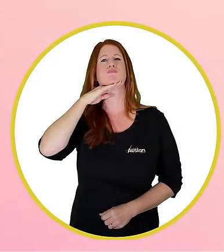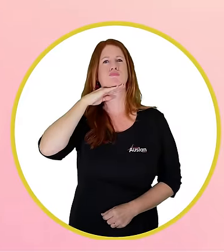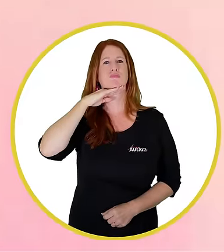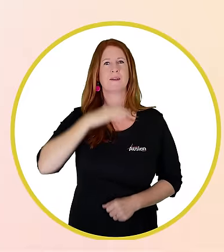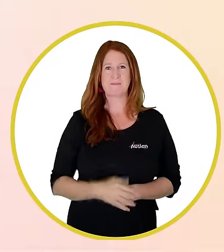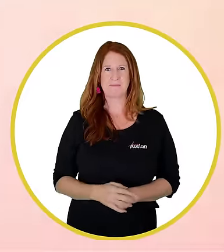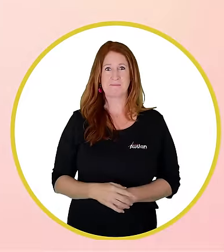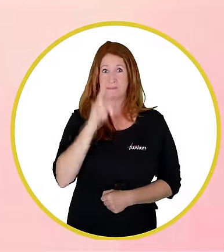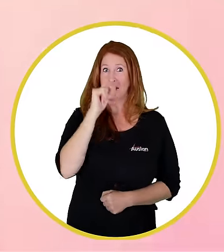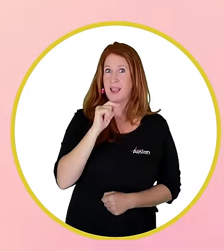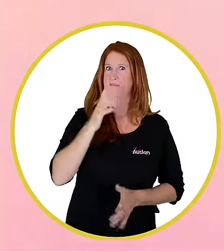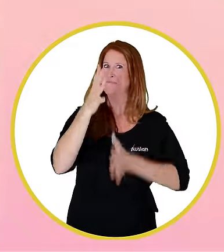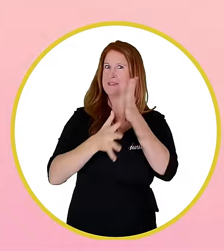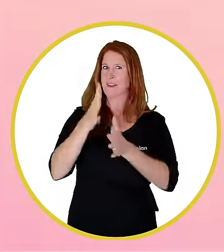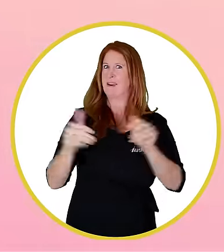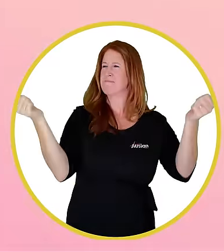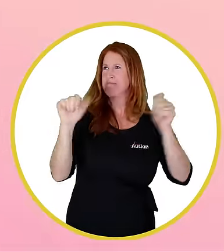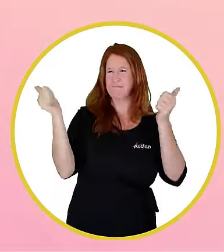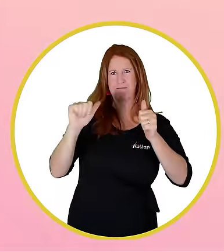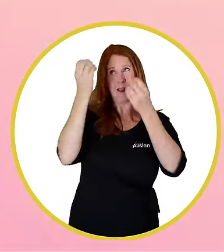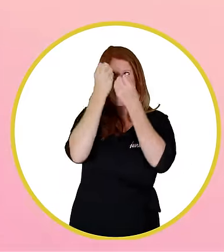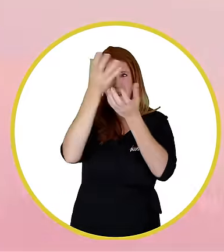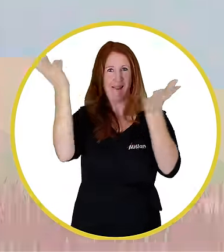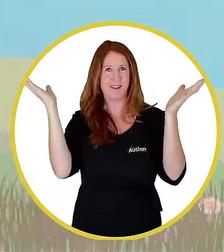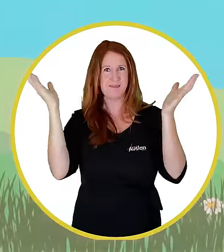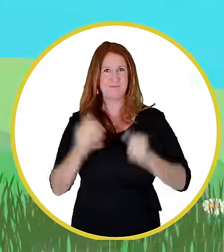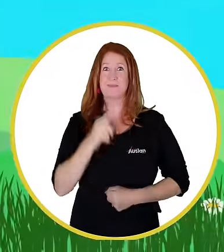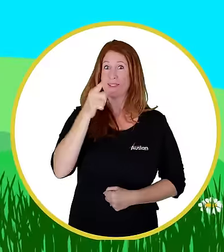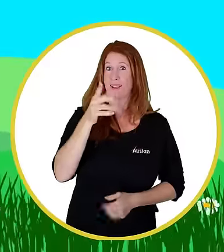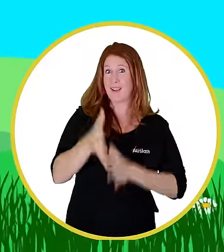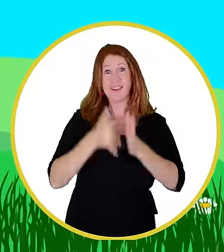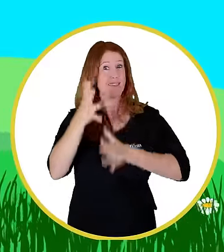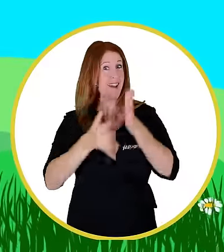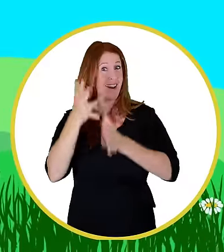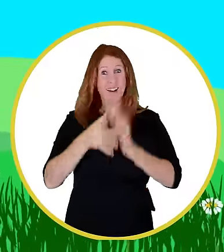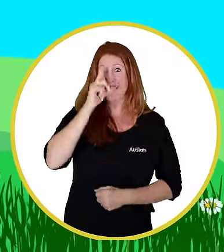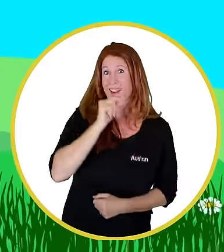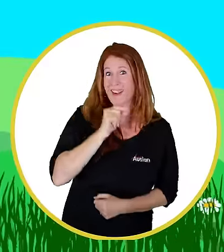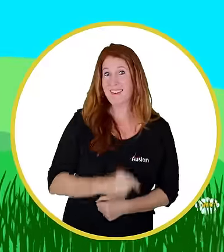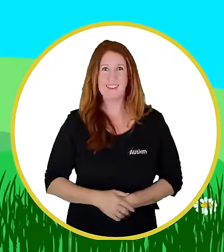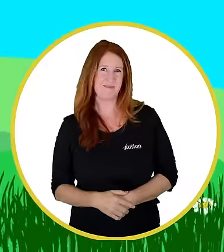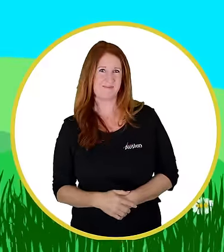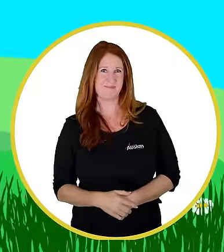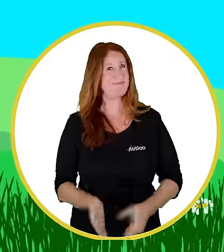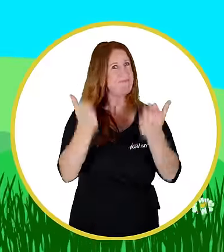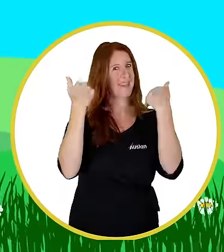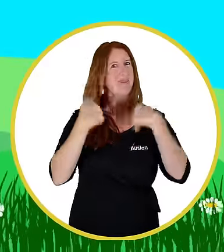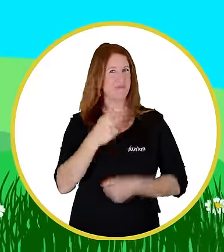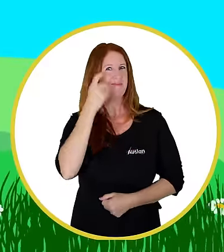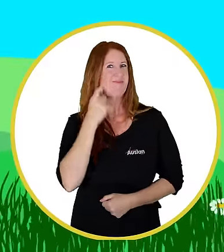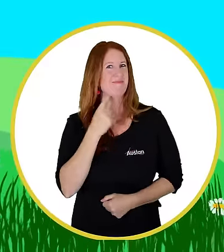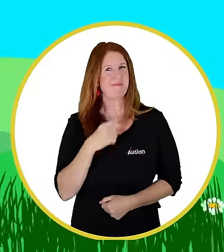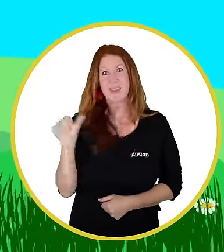tummy's nice and full, sign finish to let us know. Can you sign, sign, sign?